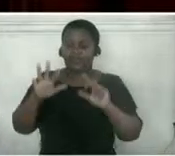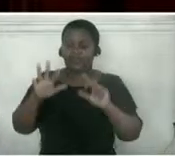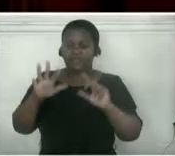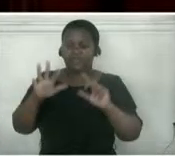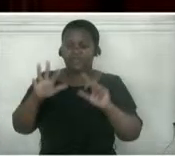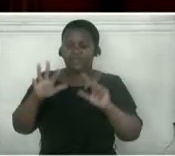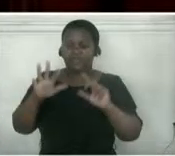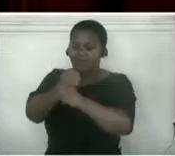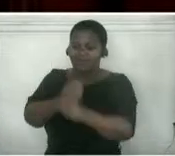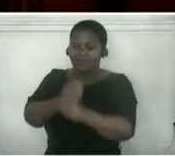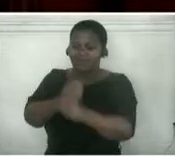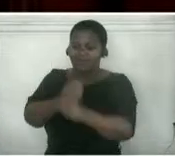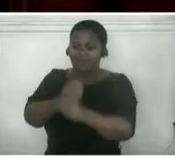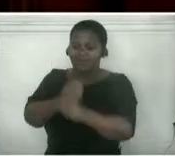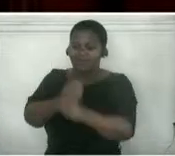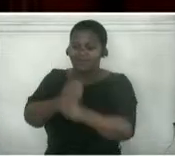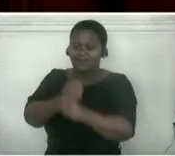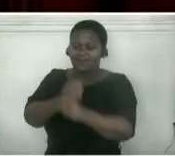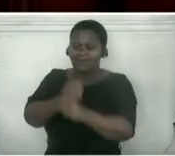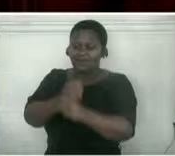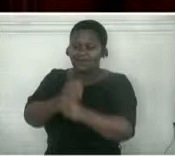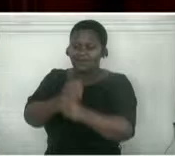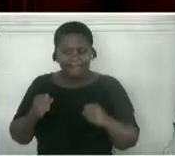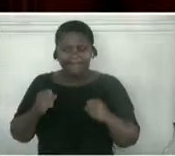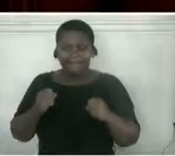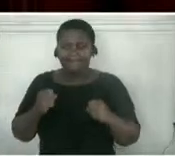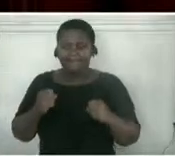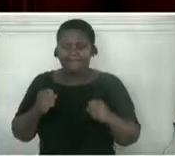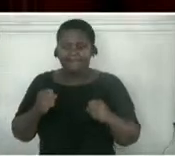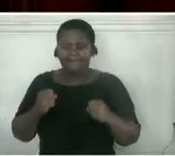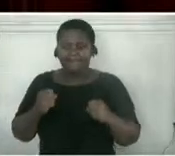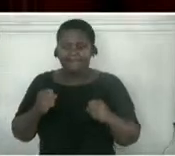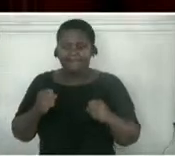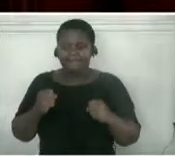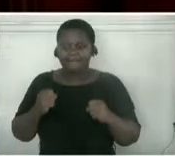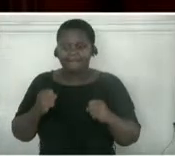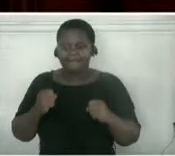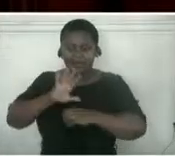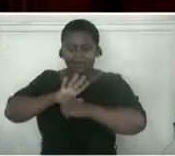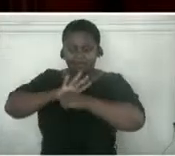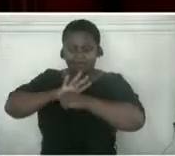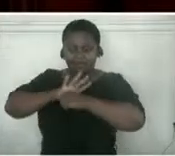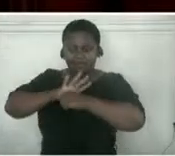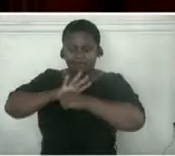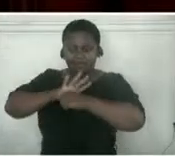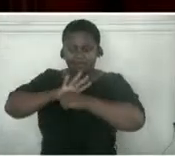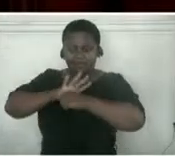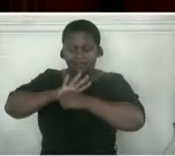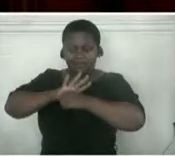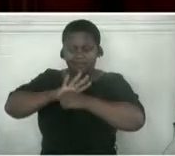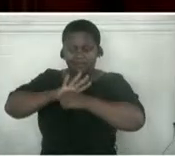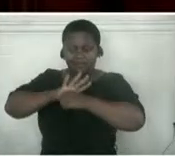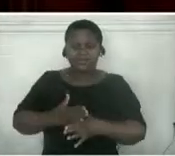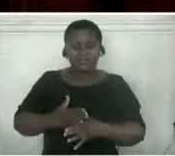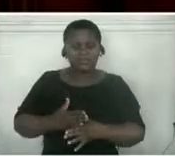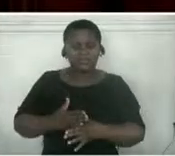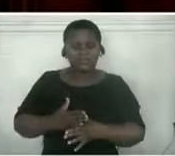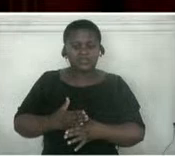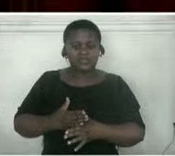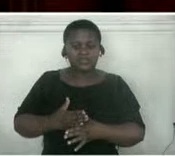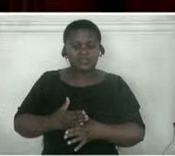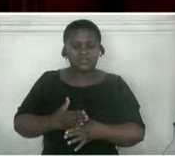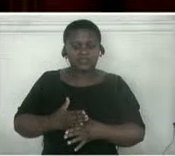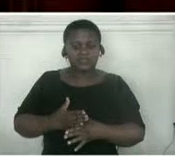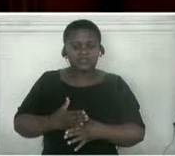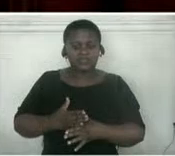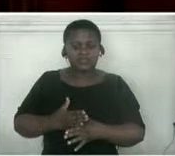we never got swamped, nor we were unable to cope. Asikho isikhathi la KwaZulu